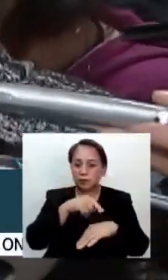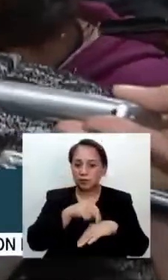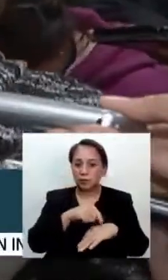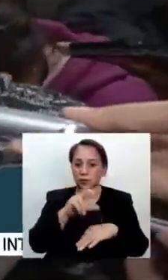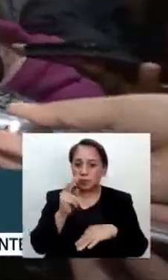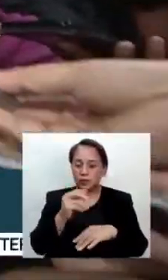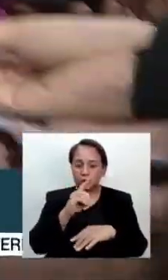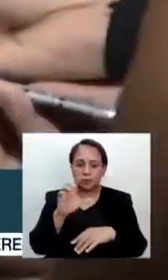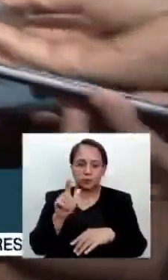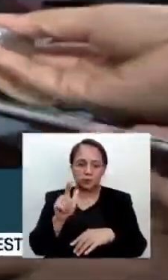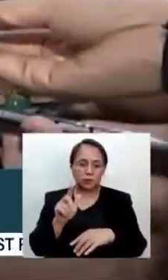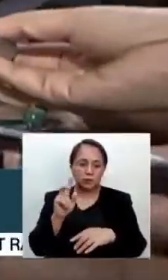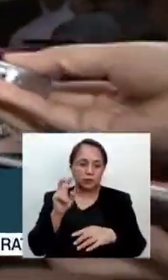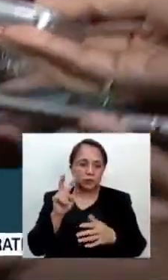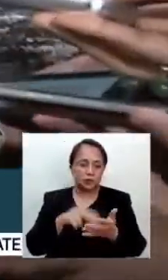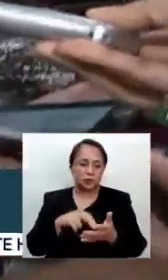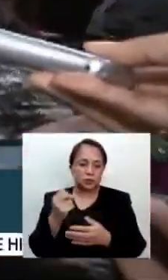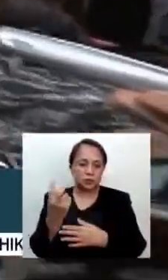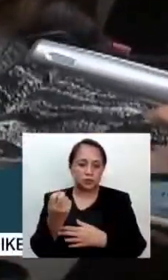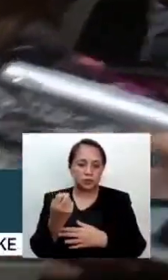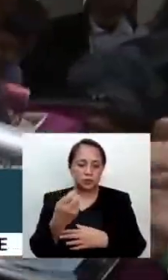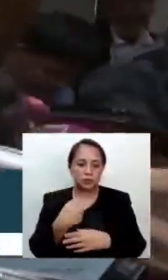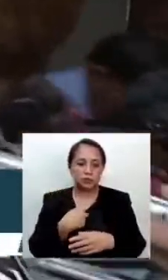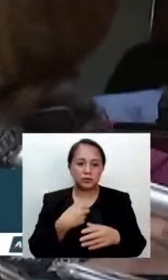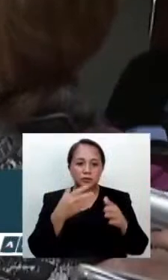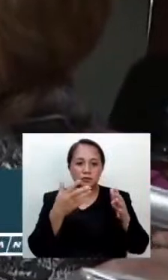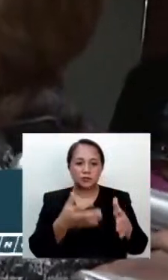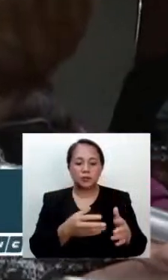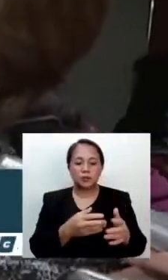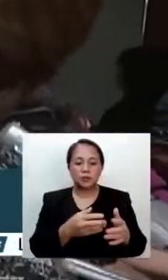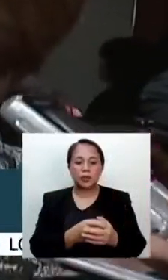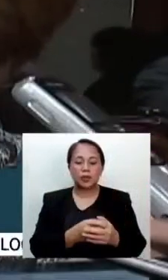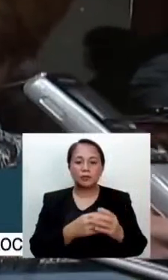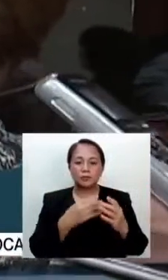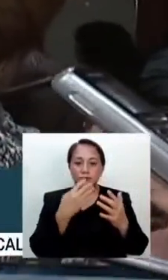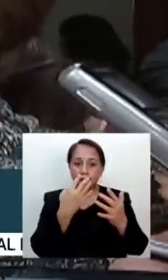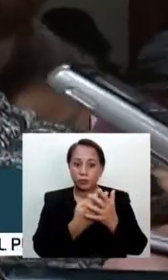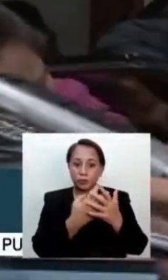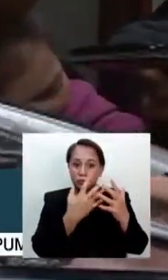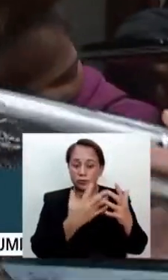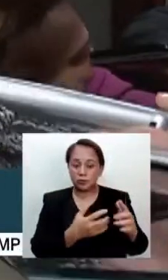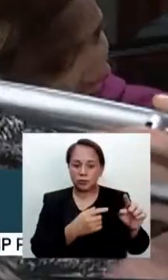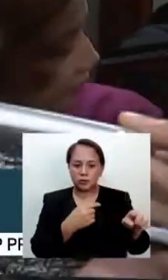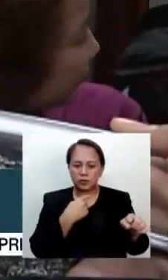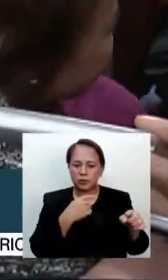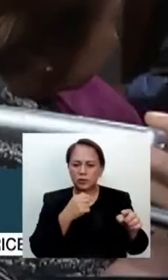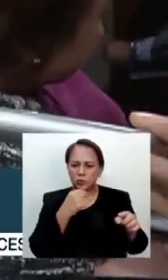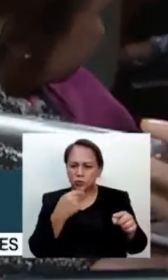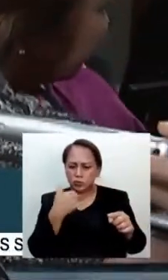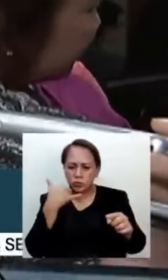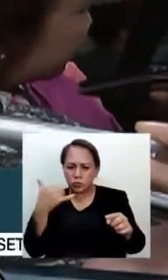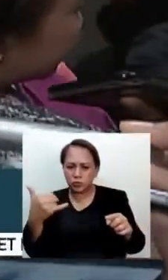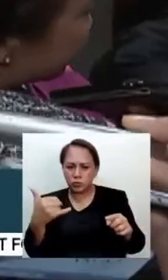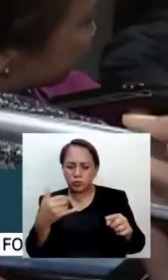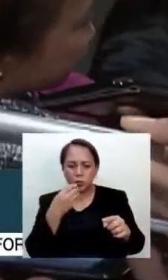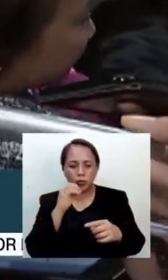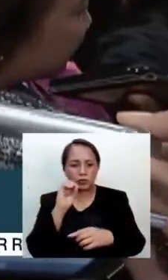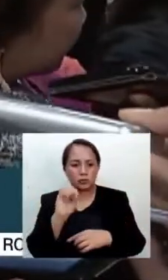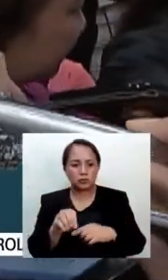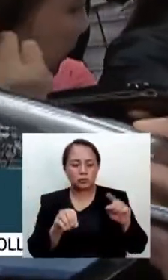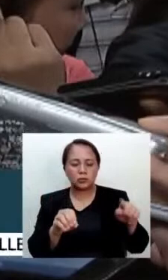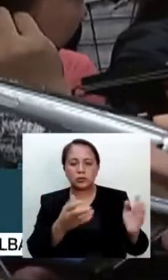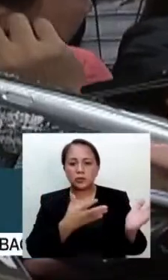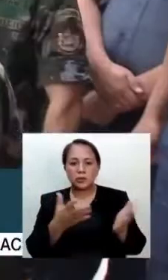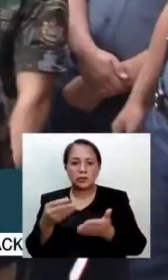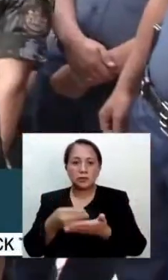The money was supposedly left in his quarters in Bucor, and he received a call from an unidentified caller supposedly ordering him to deliver the money